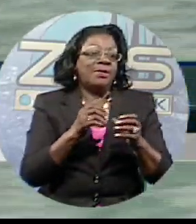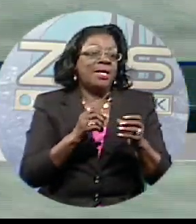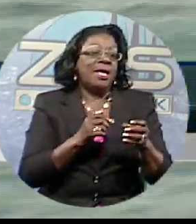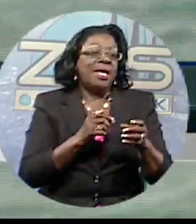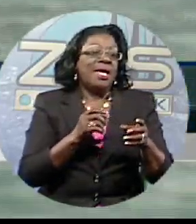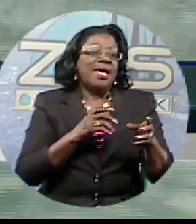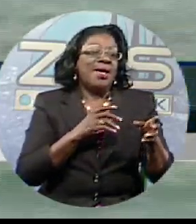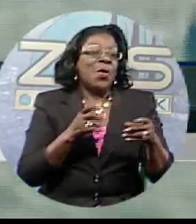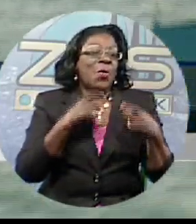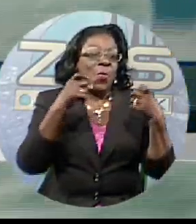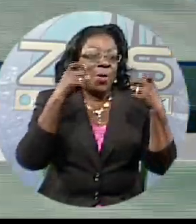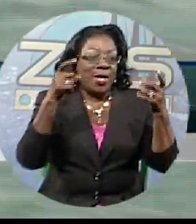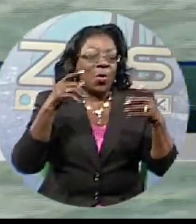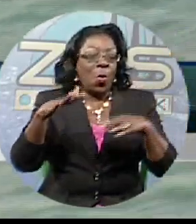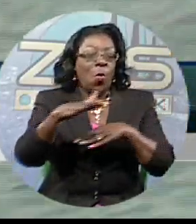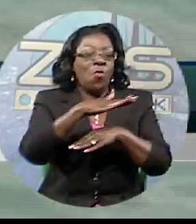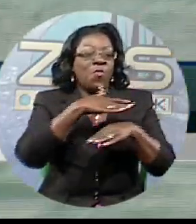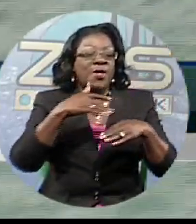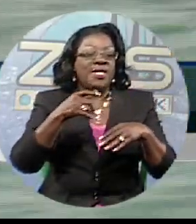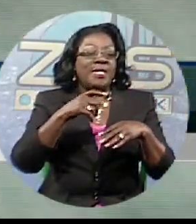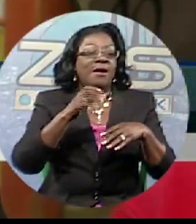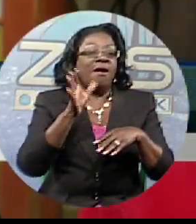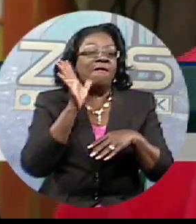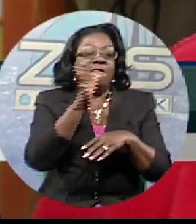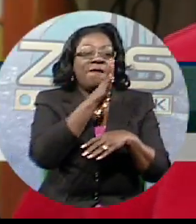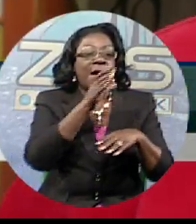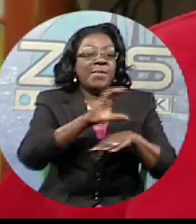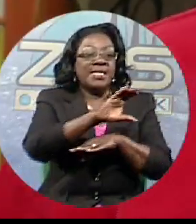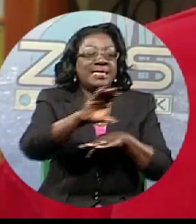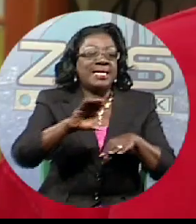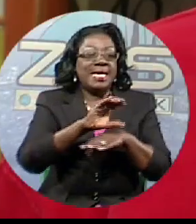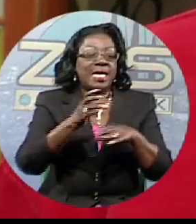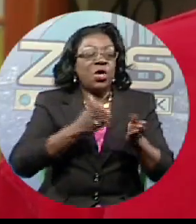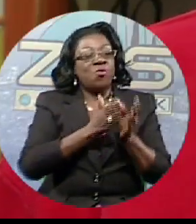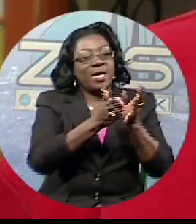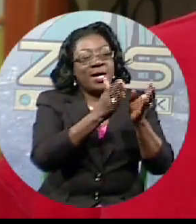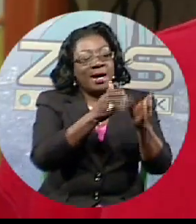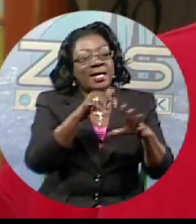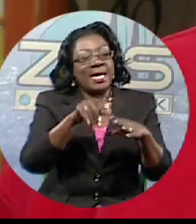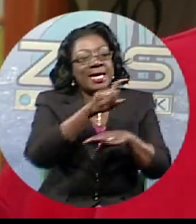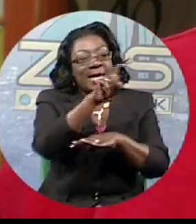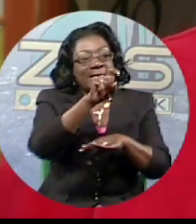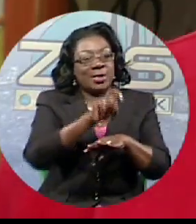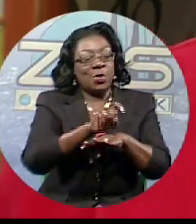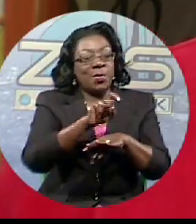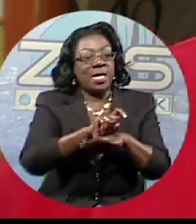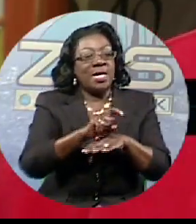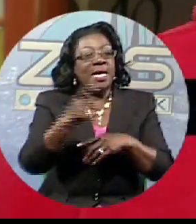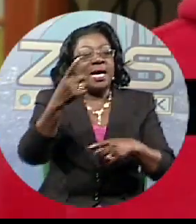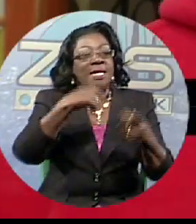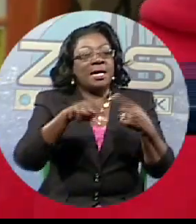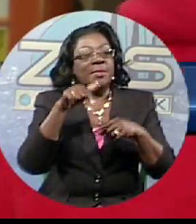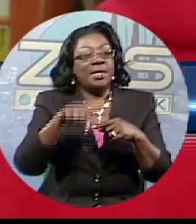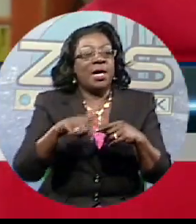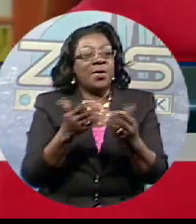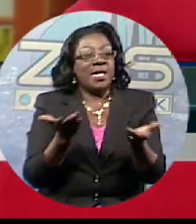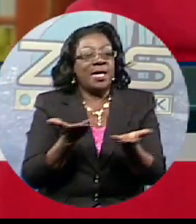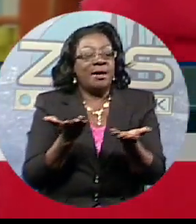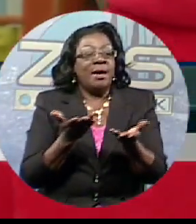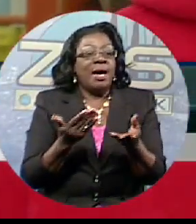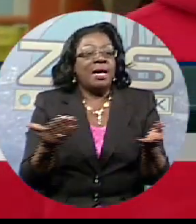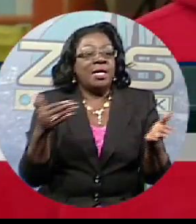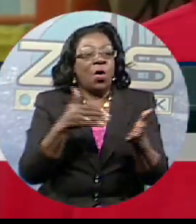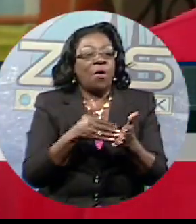Key Class C Regatta, winning the championship. I just want to thank the Lord for giving me the health and strength to come down here, and I also want